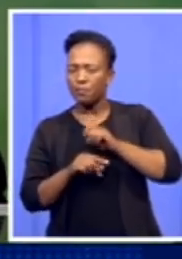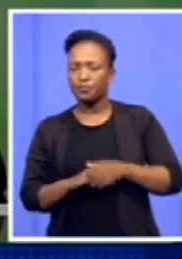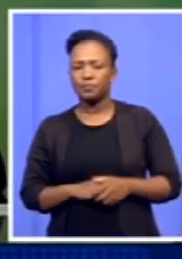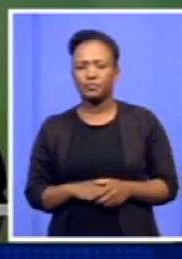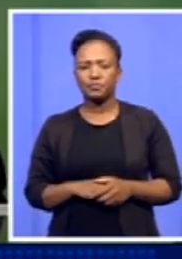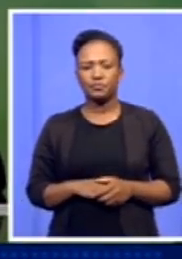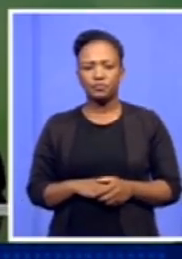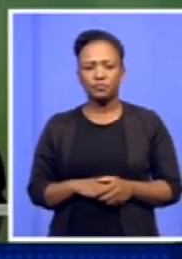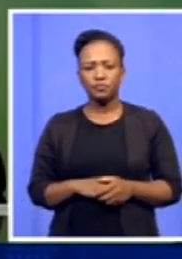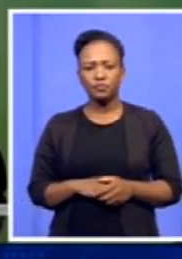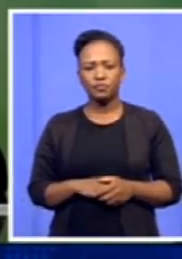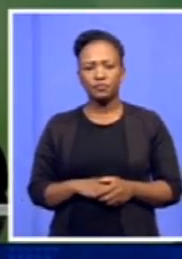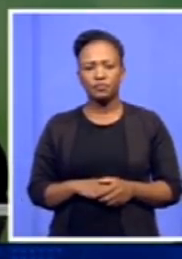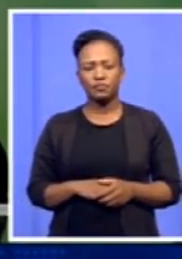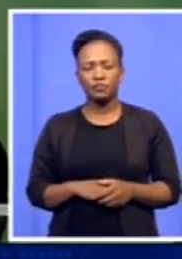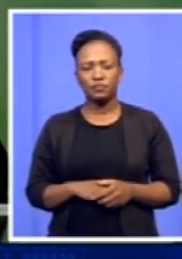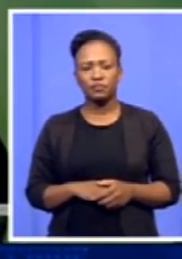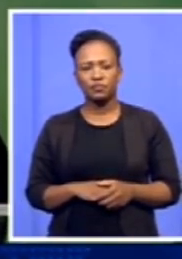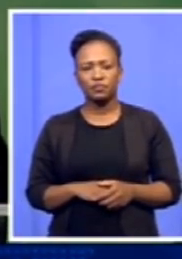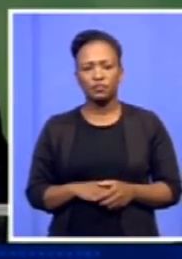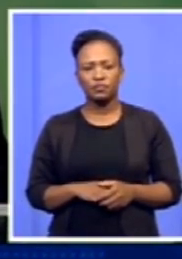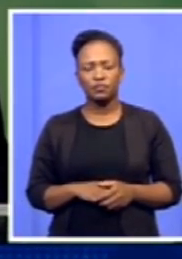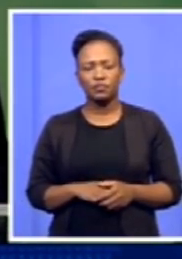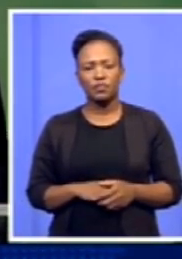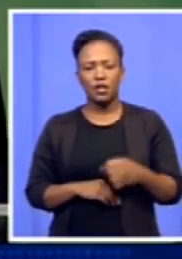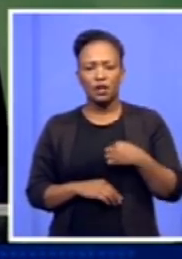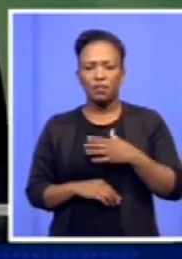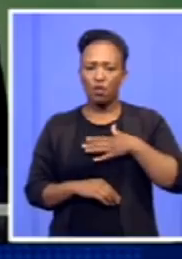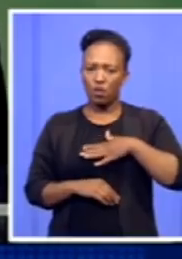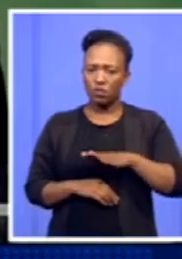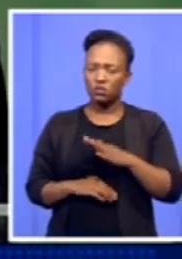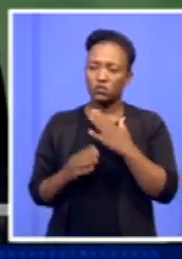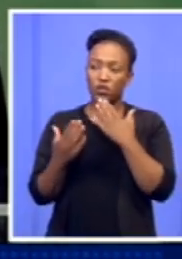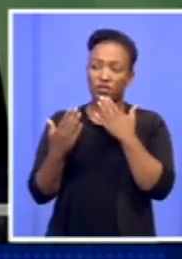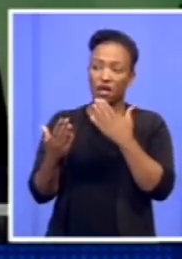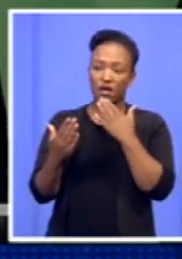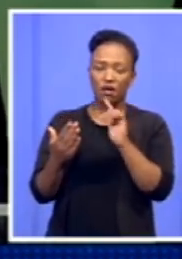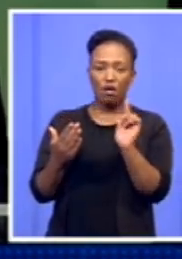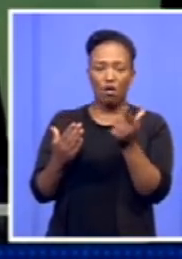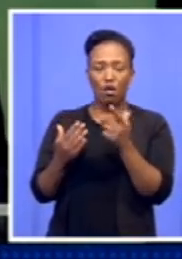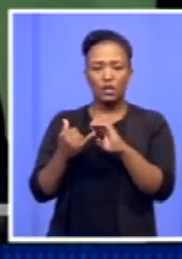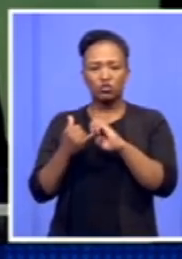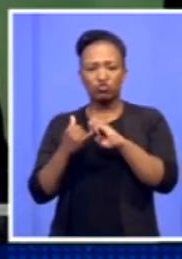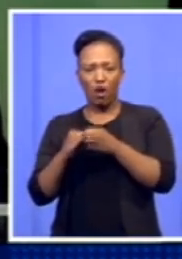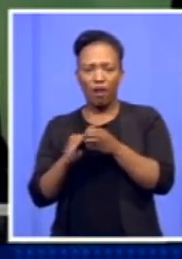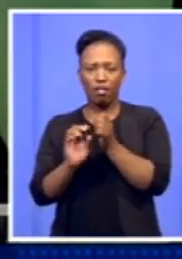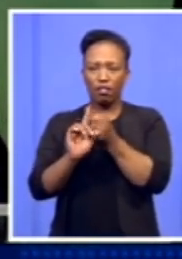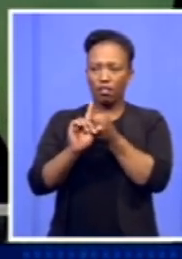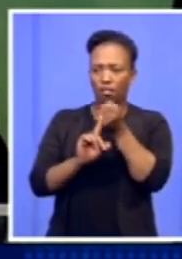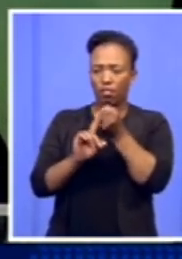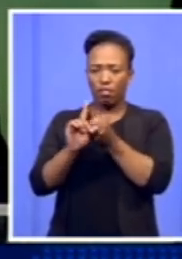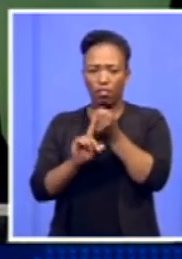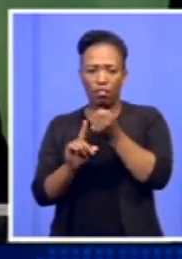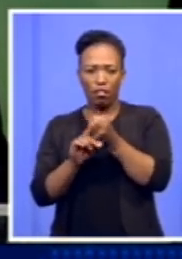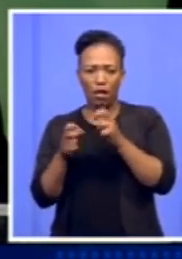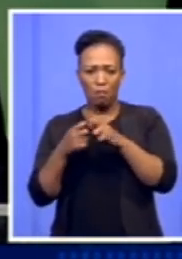And I would like to thank all of those who have tried to face up to this new problem and overcome these